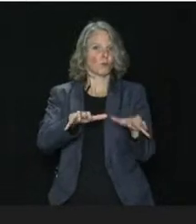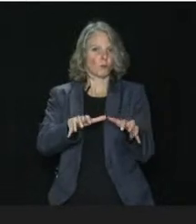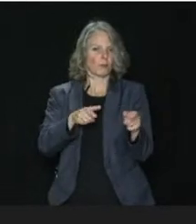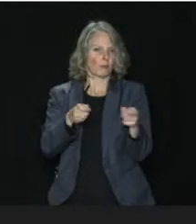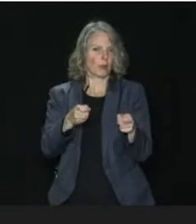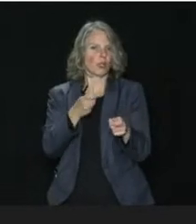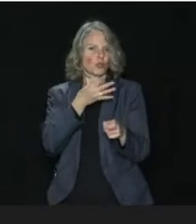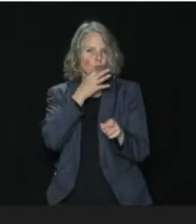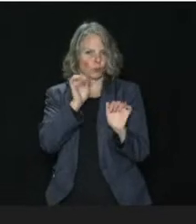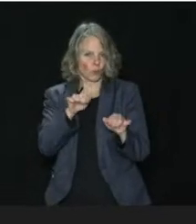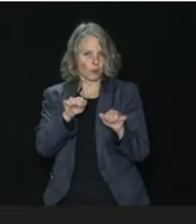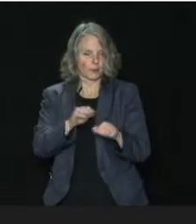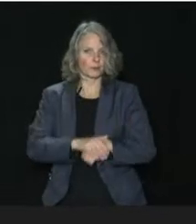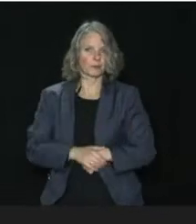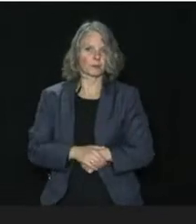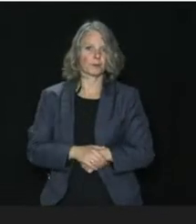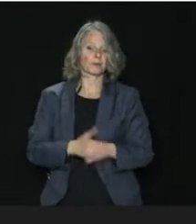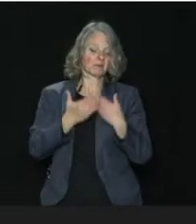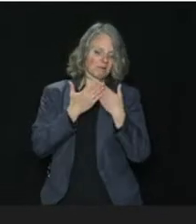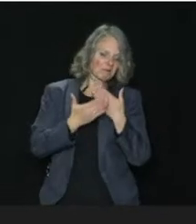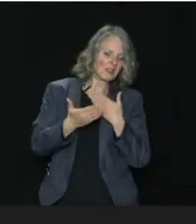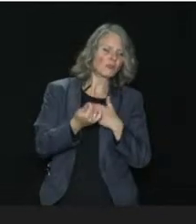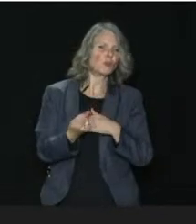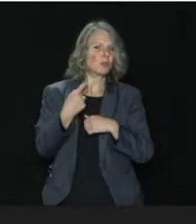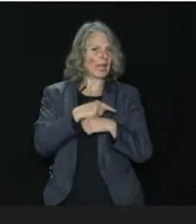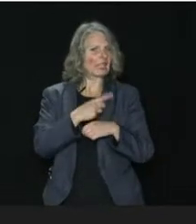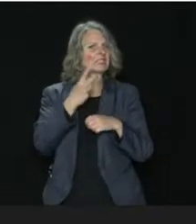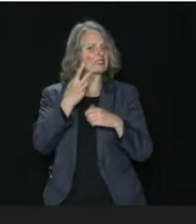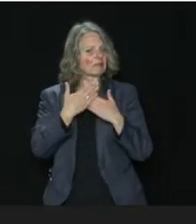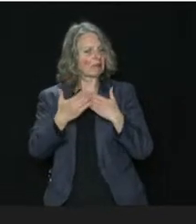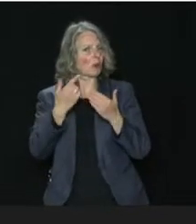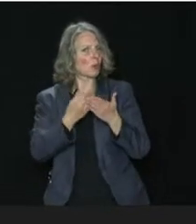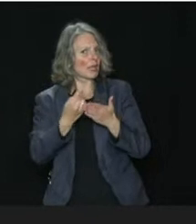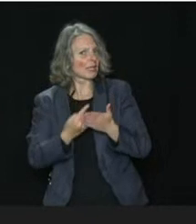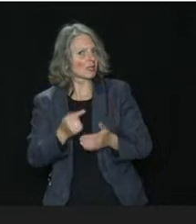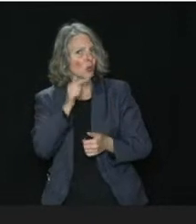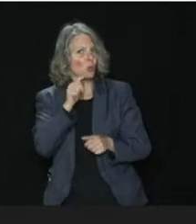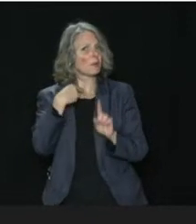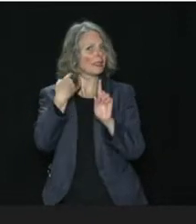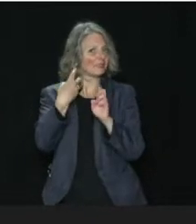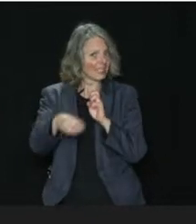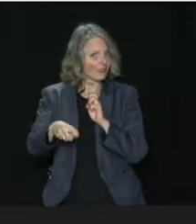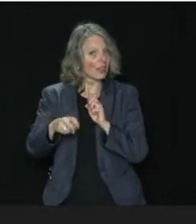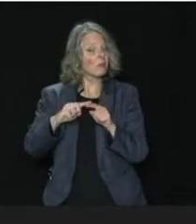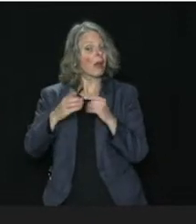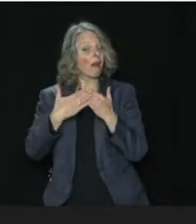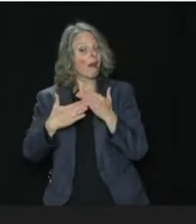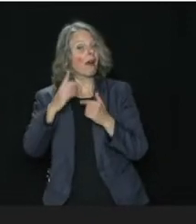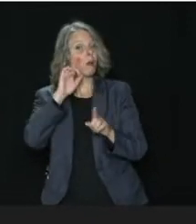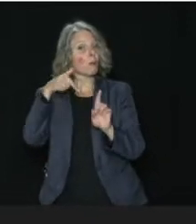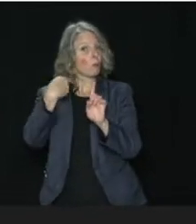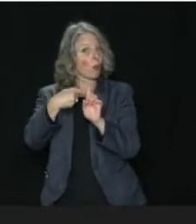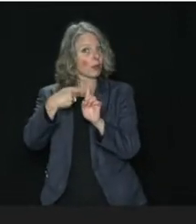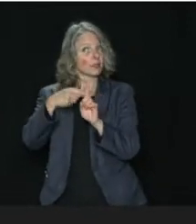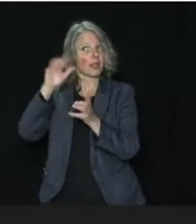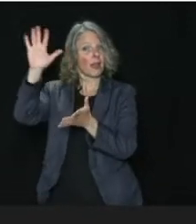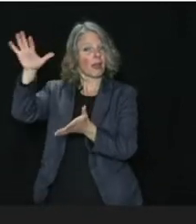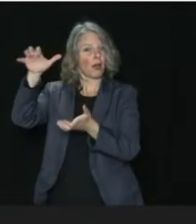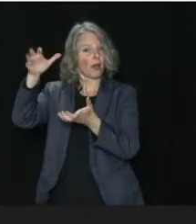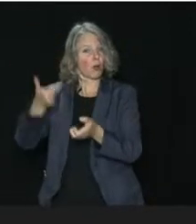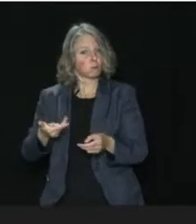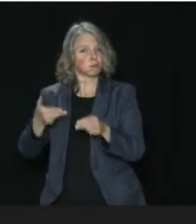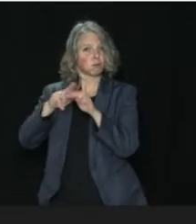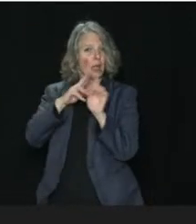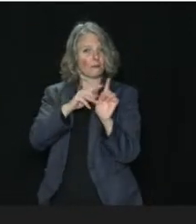As we move through this rough period, we can be optimistic. As vaccine supply expands and more